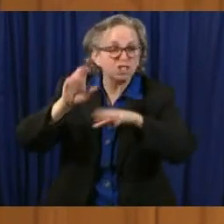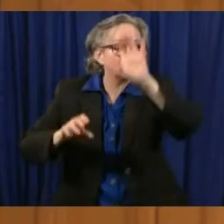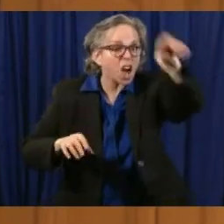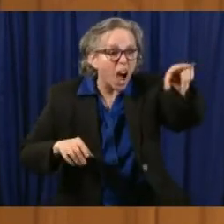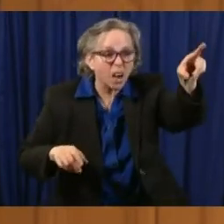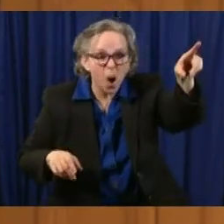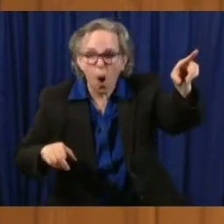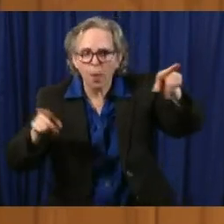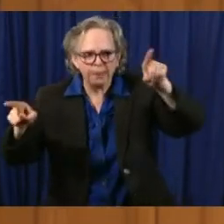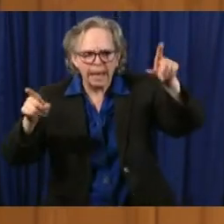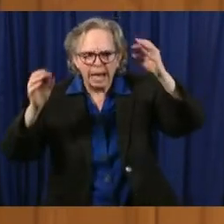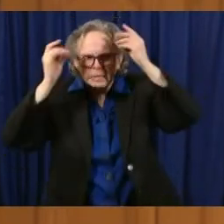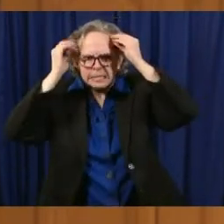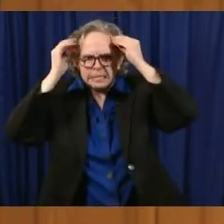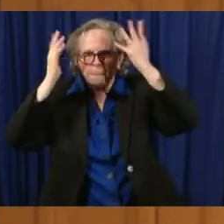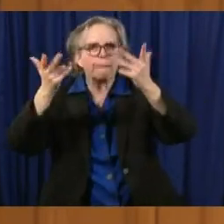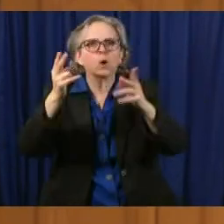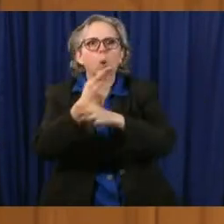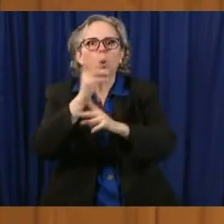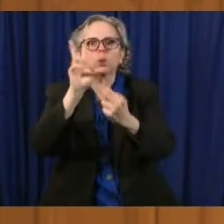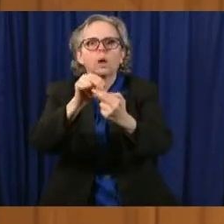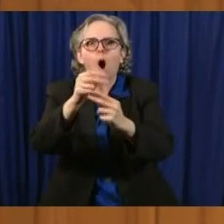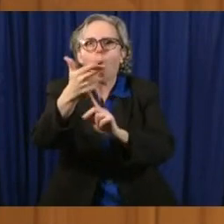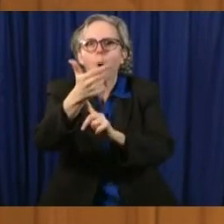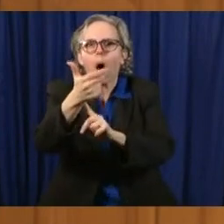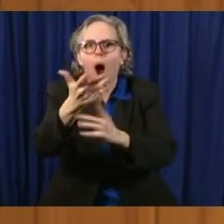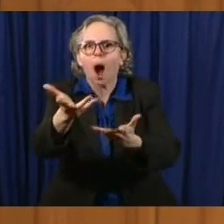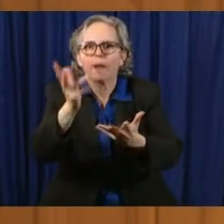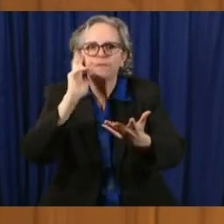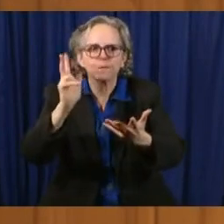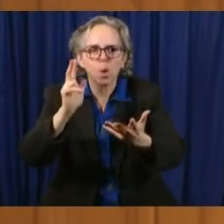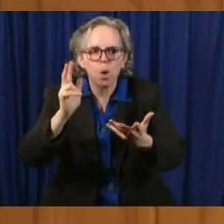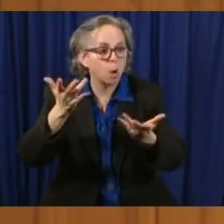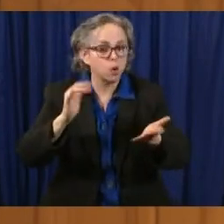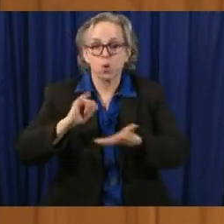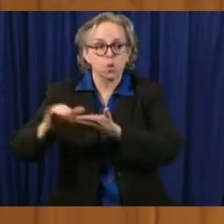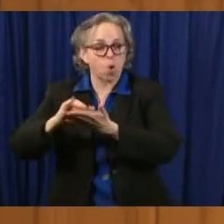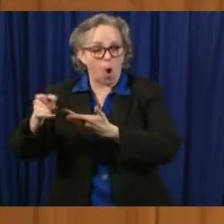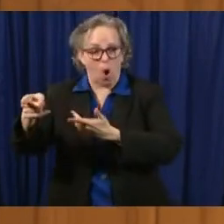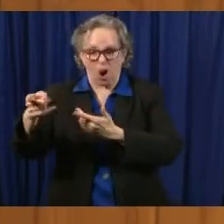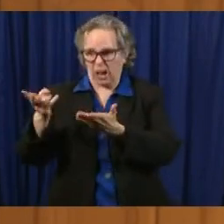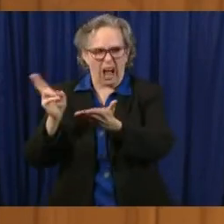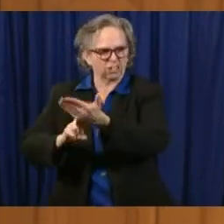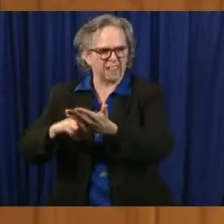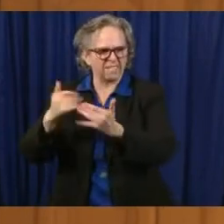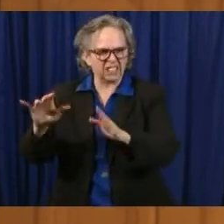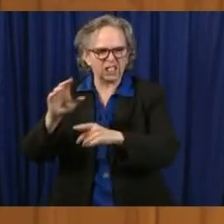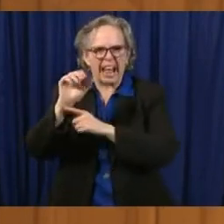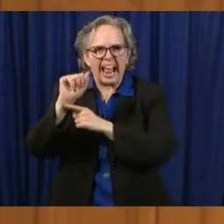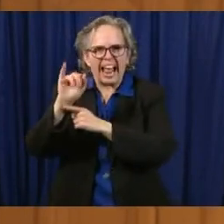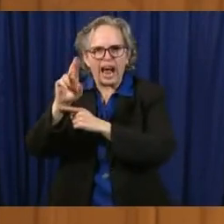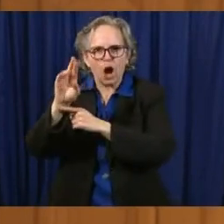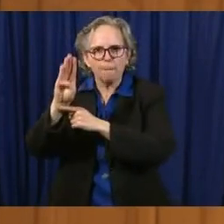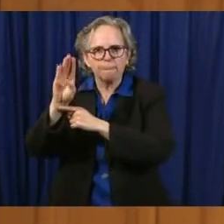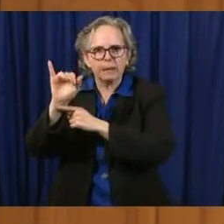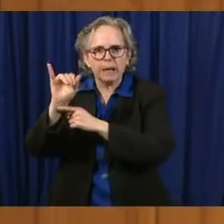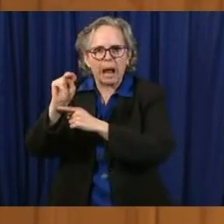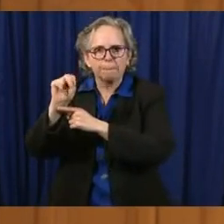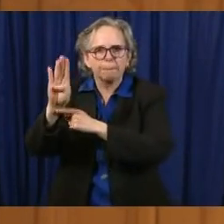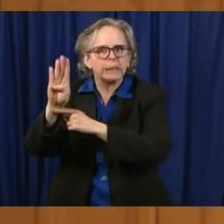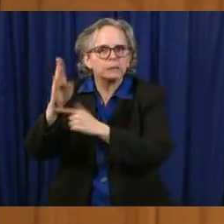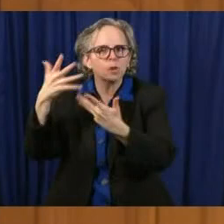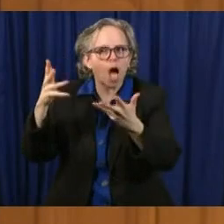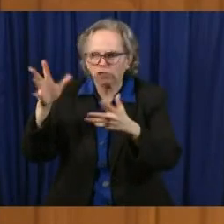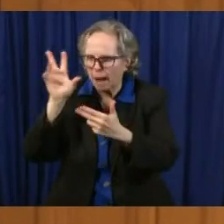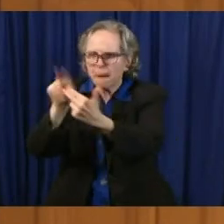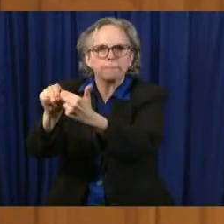New York has a contract with Airbnb and some businesses. So we're really looking at spaces where people can be when they